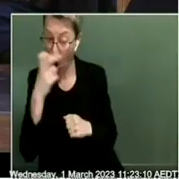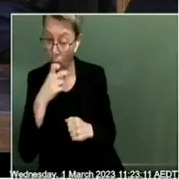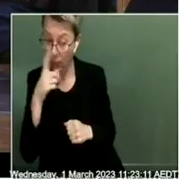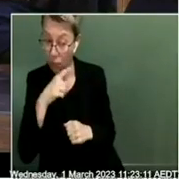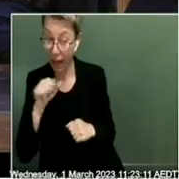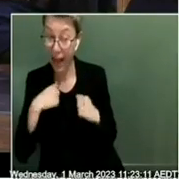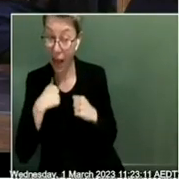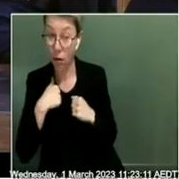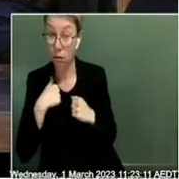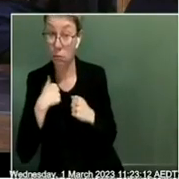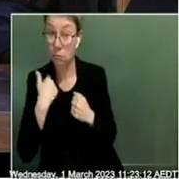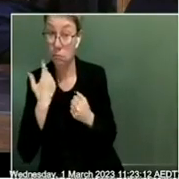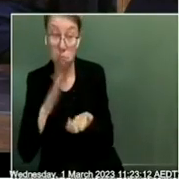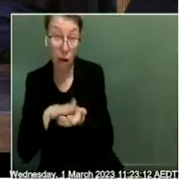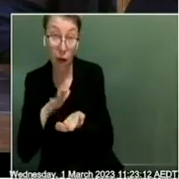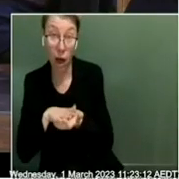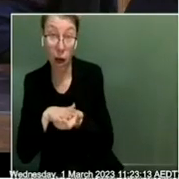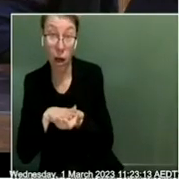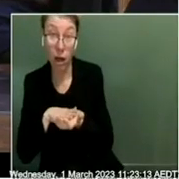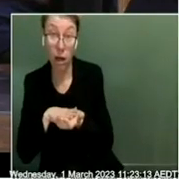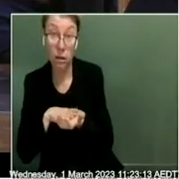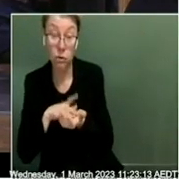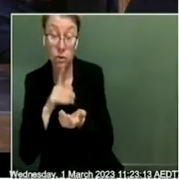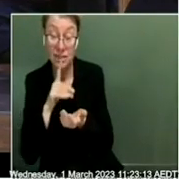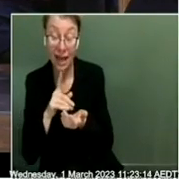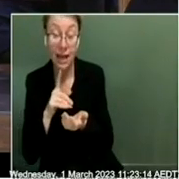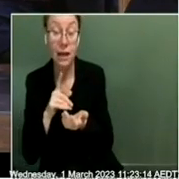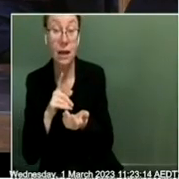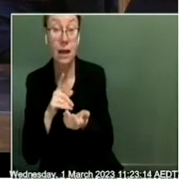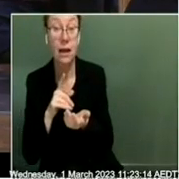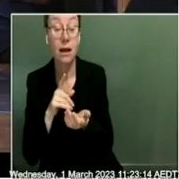the existence of something that comes from grassroots.